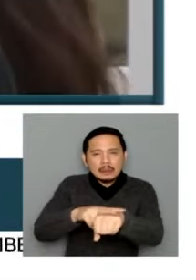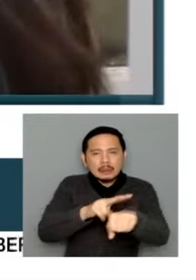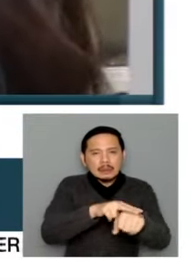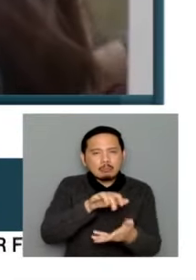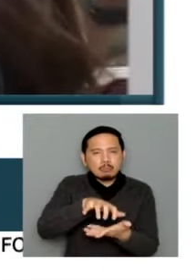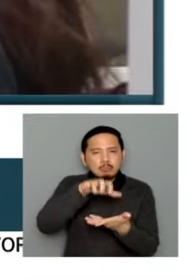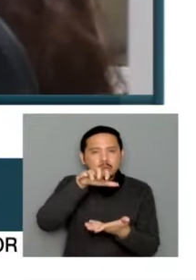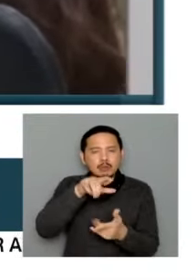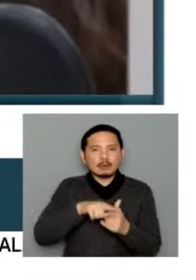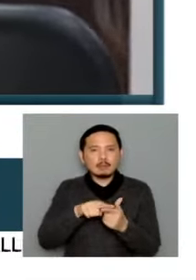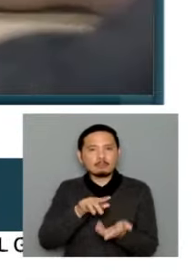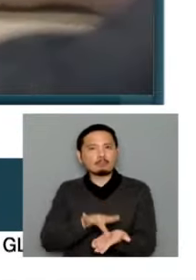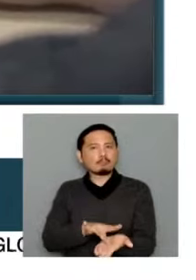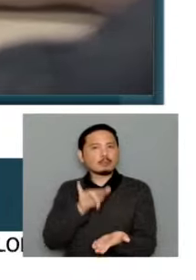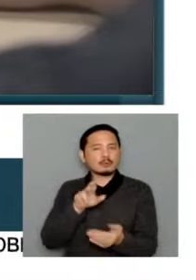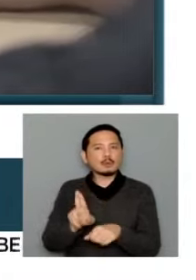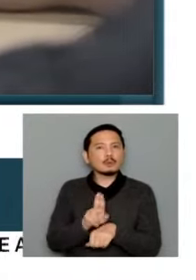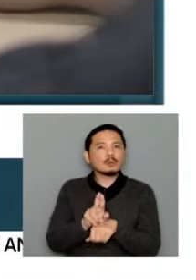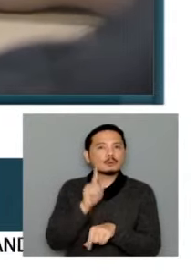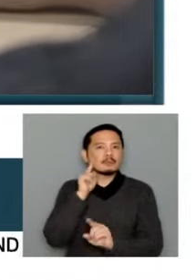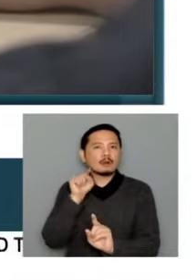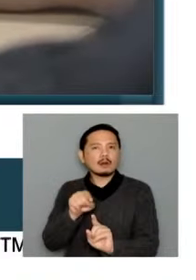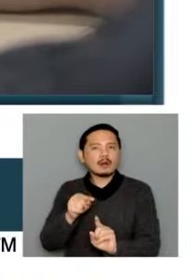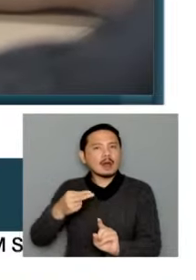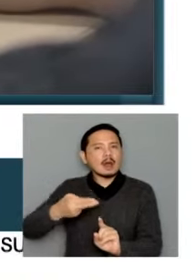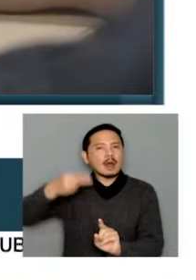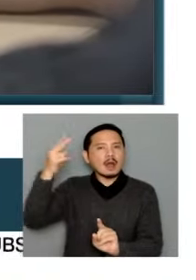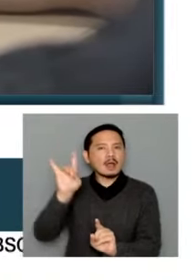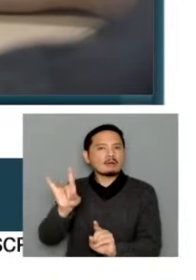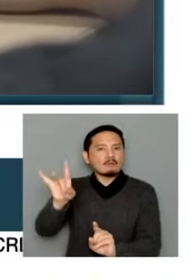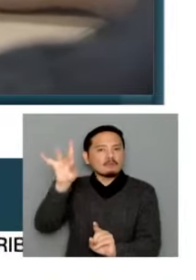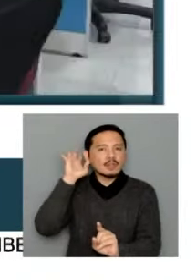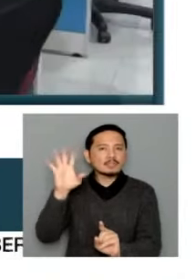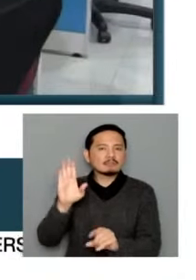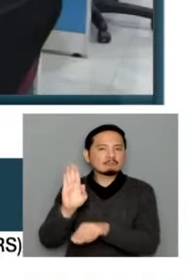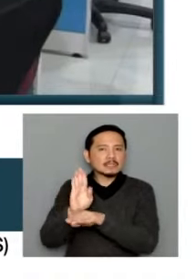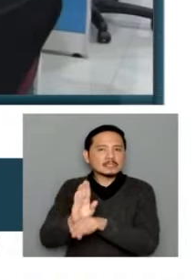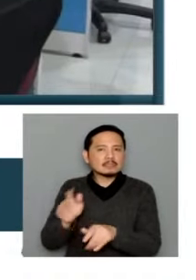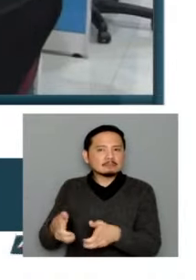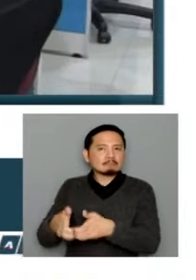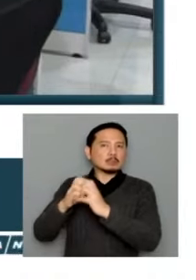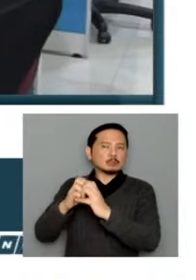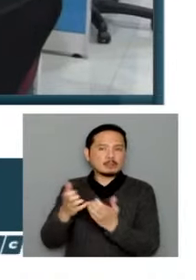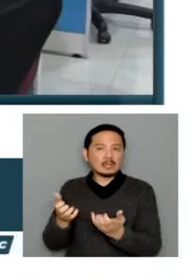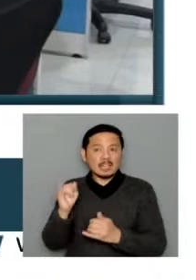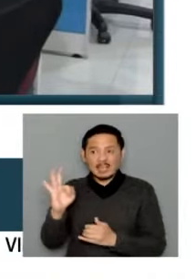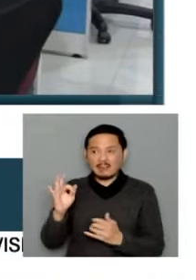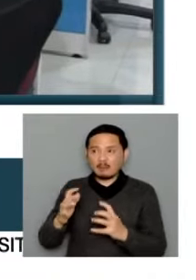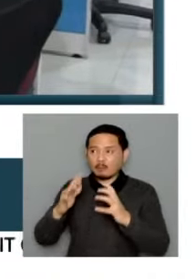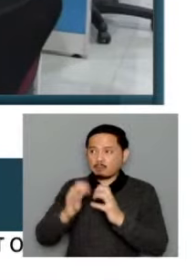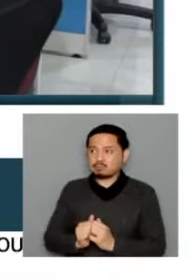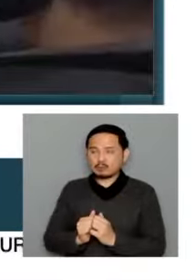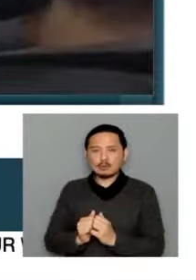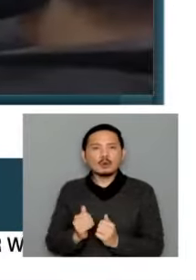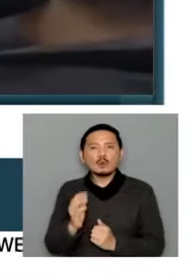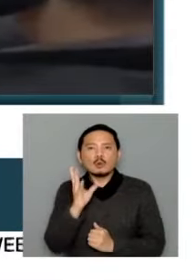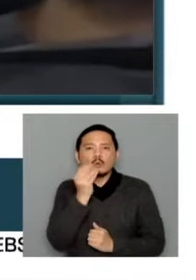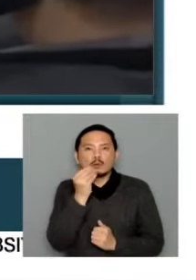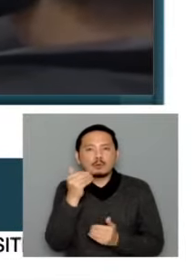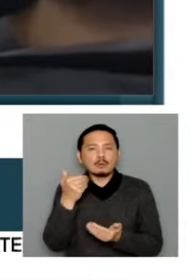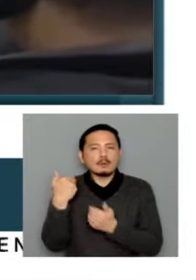into high-risk ventures? What if that boom busts? Mm-mm. Who picks up the tab then? There is